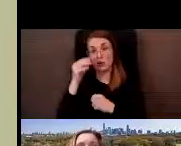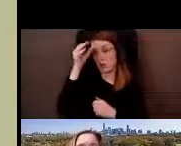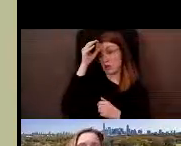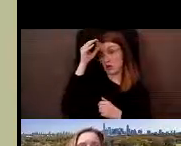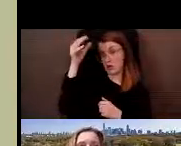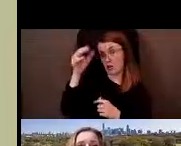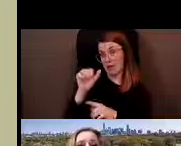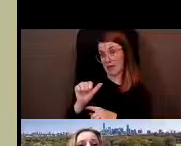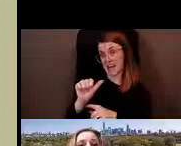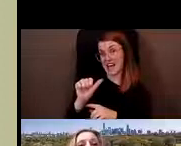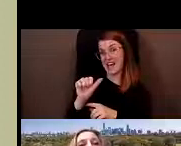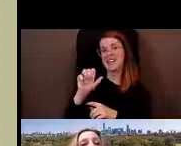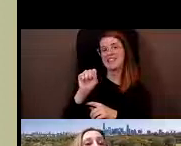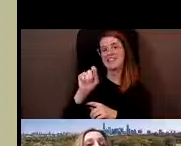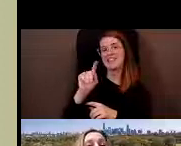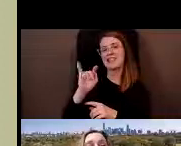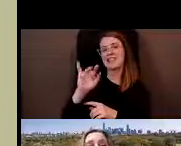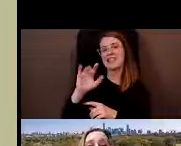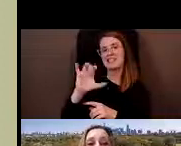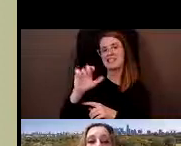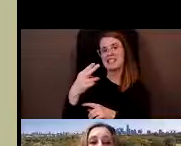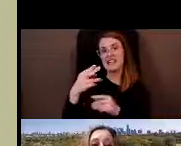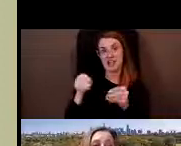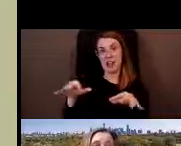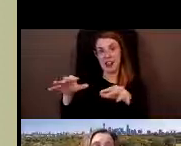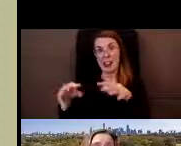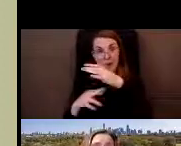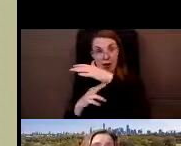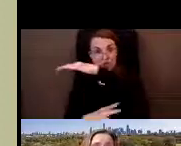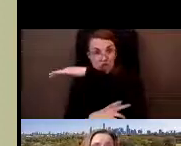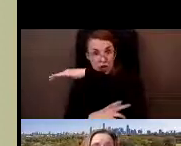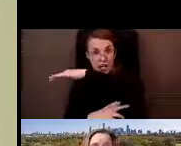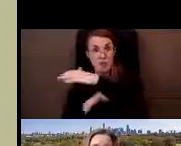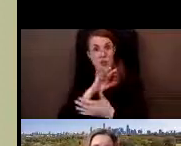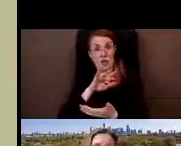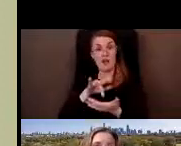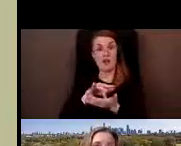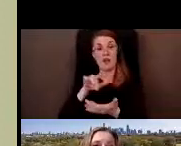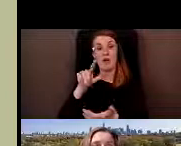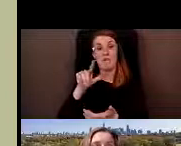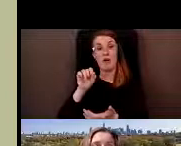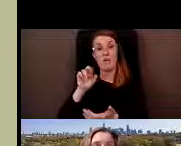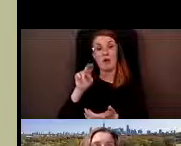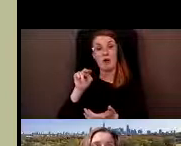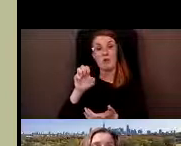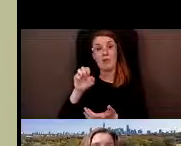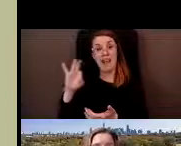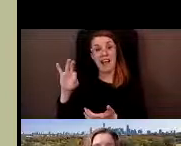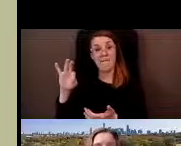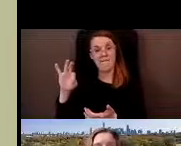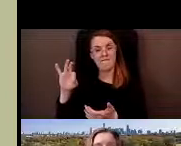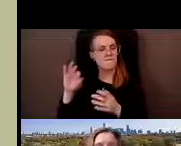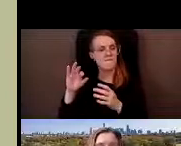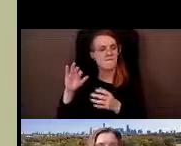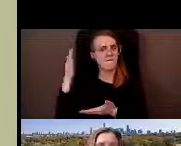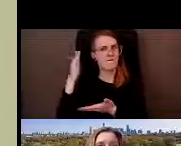the land bridge, removal of vehicular traffic from Lunef. I won't read every one, but these are some of